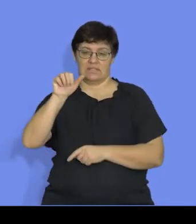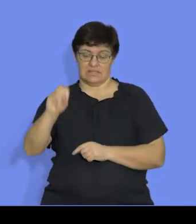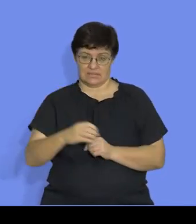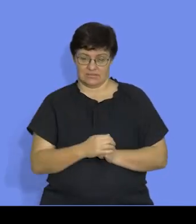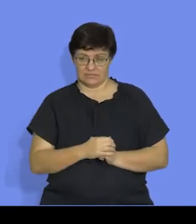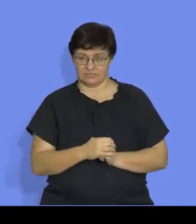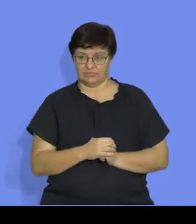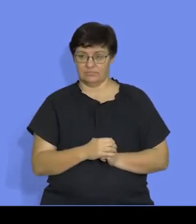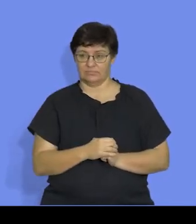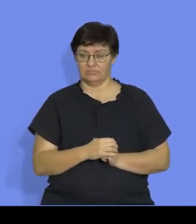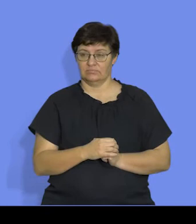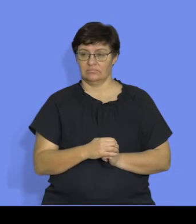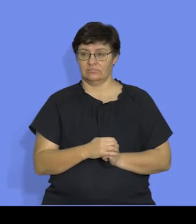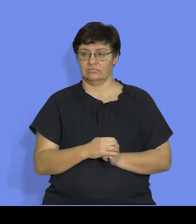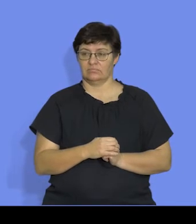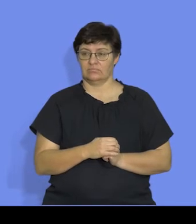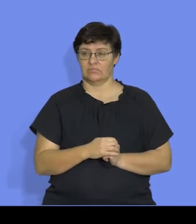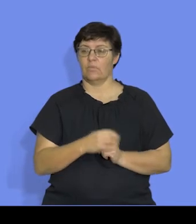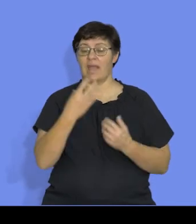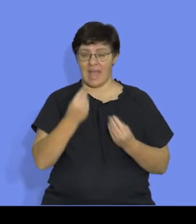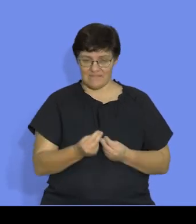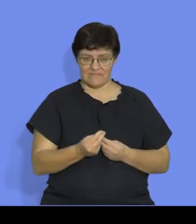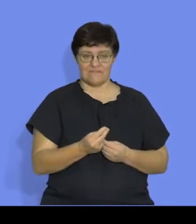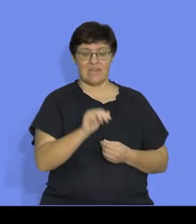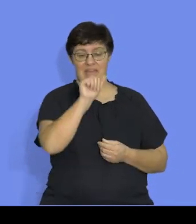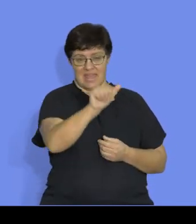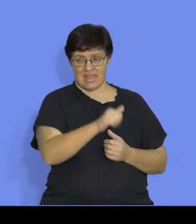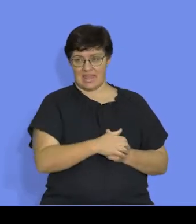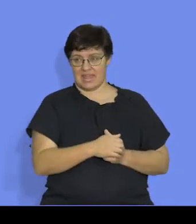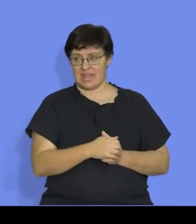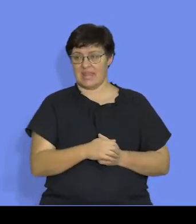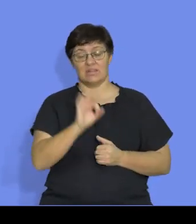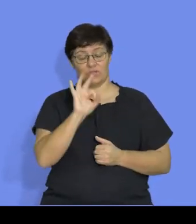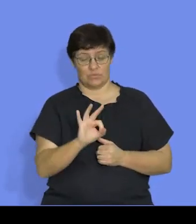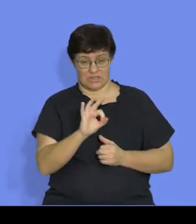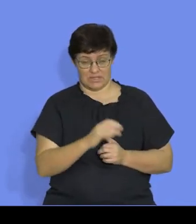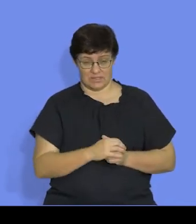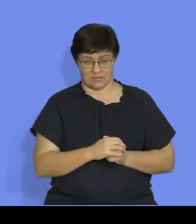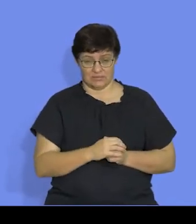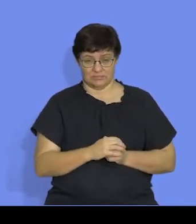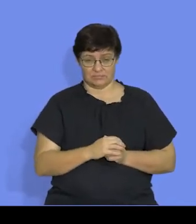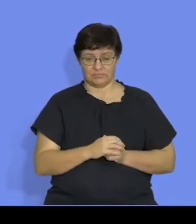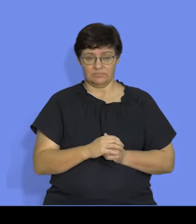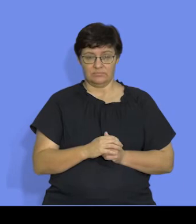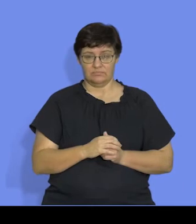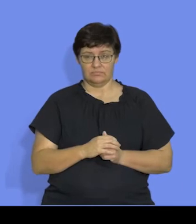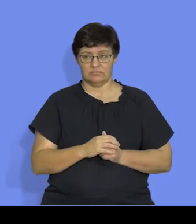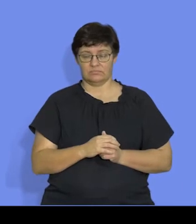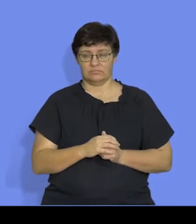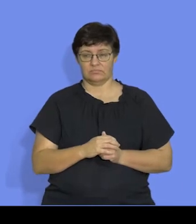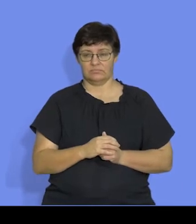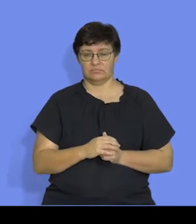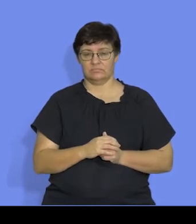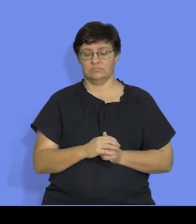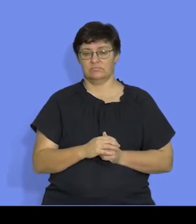60. We now have the advantage of having A being 3, so I can carry that across. So if